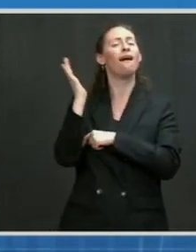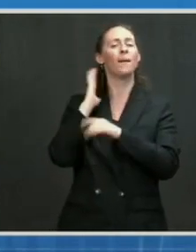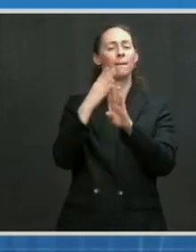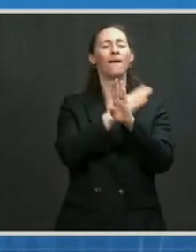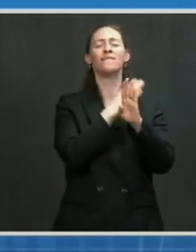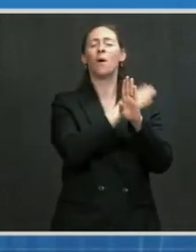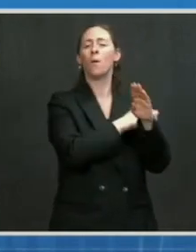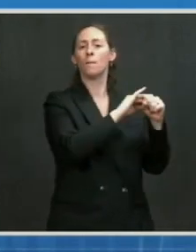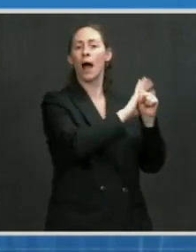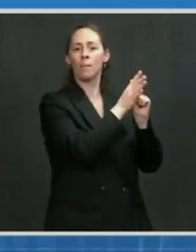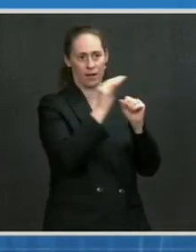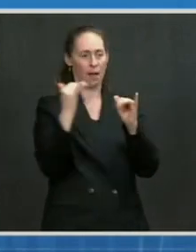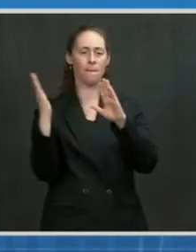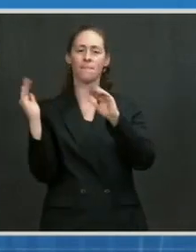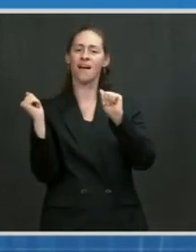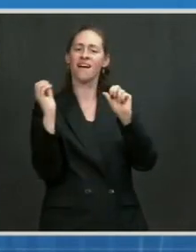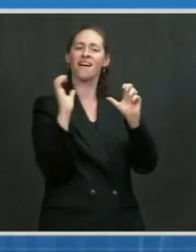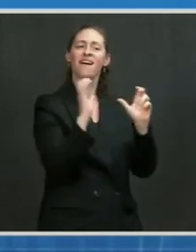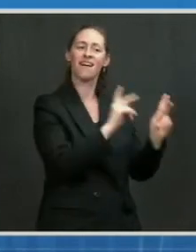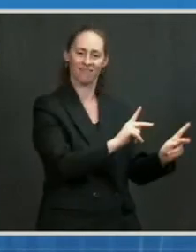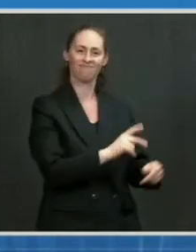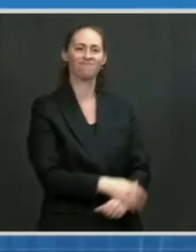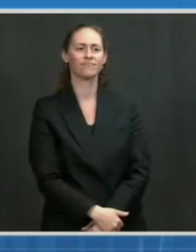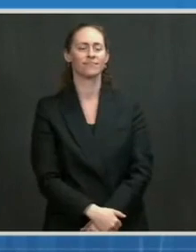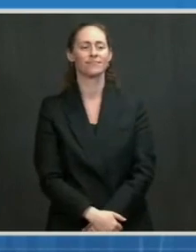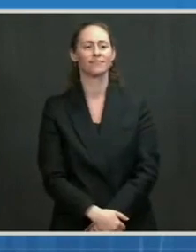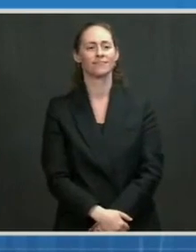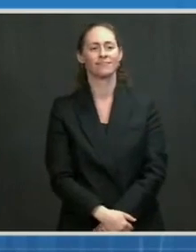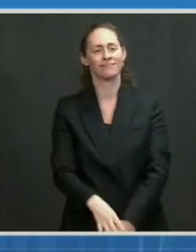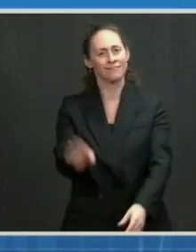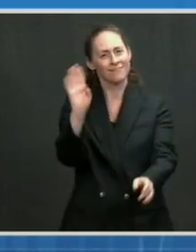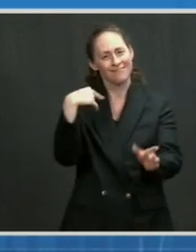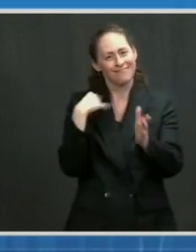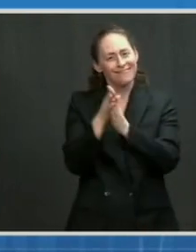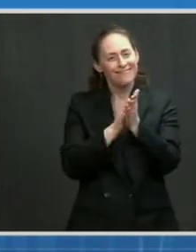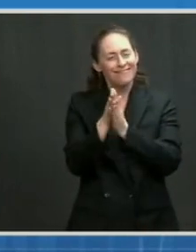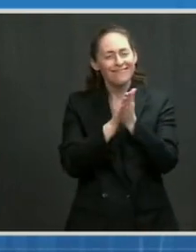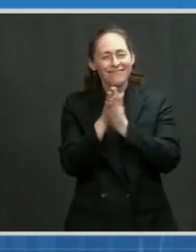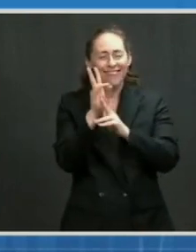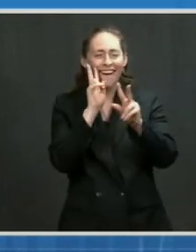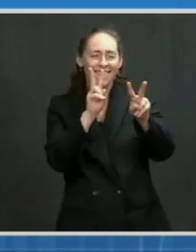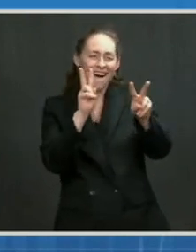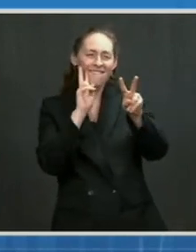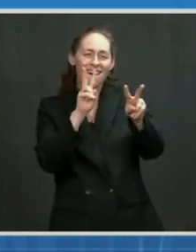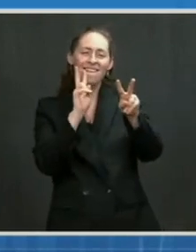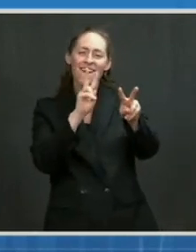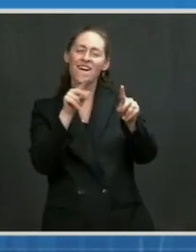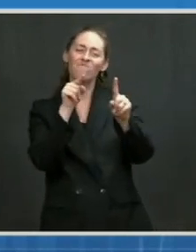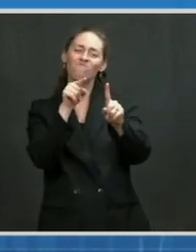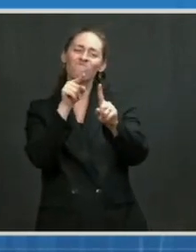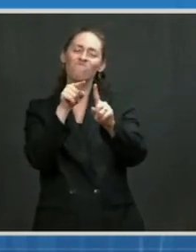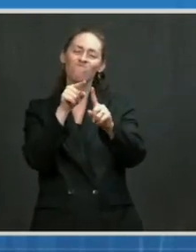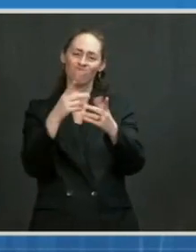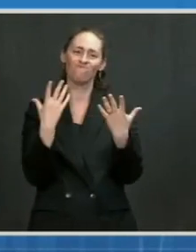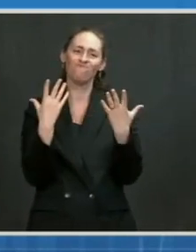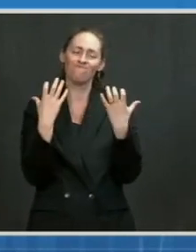We have all longed for this moment when we can get back to some sense of